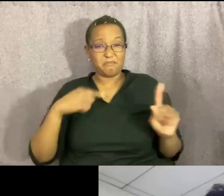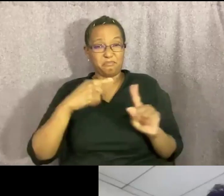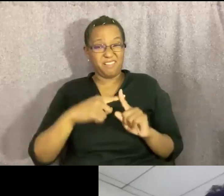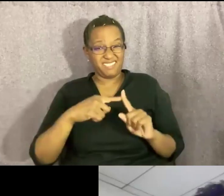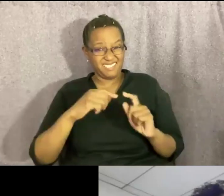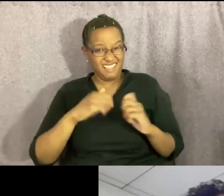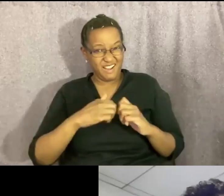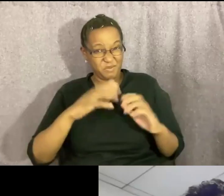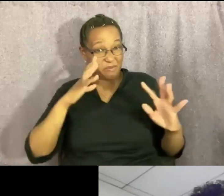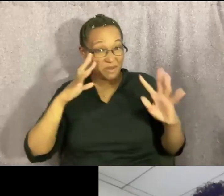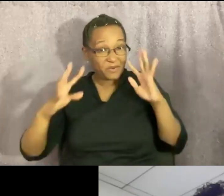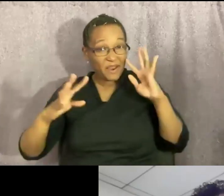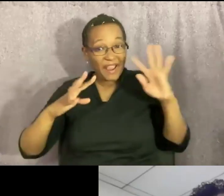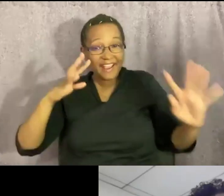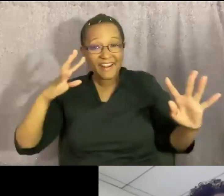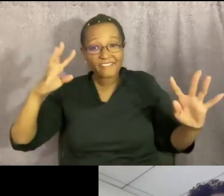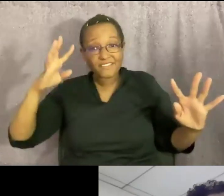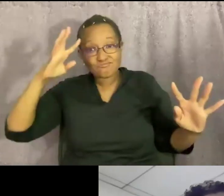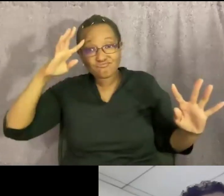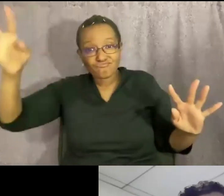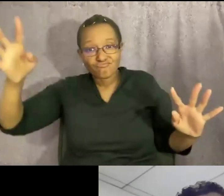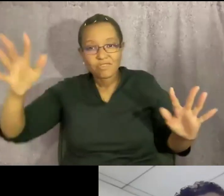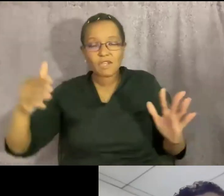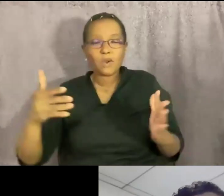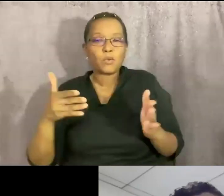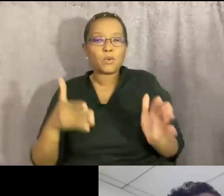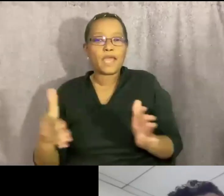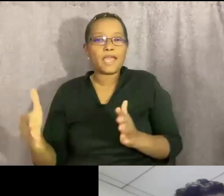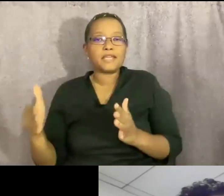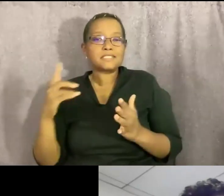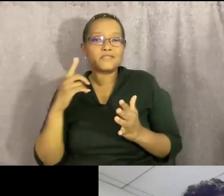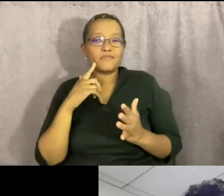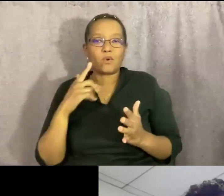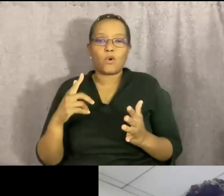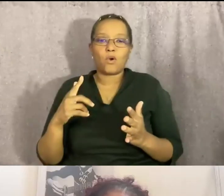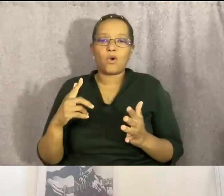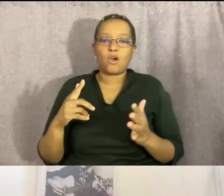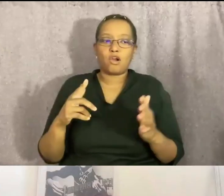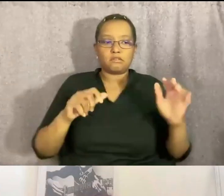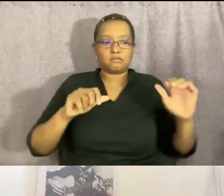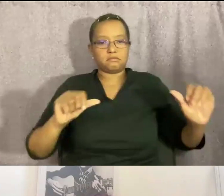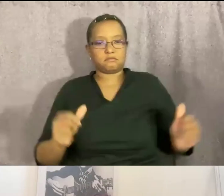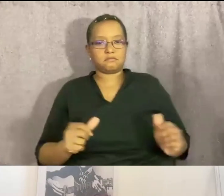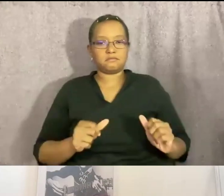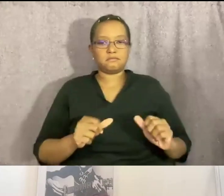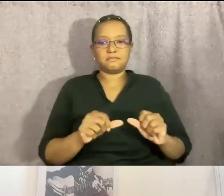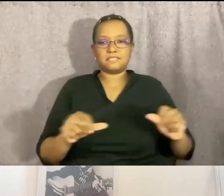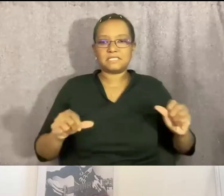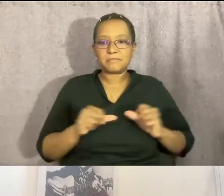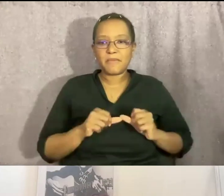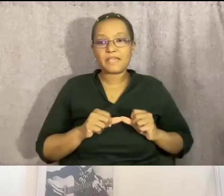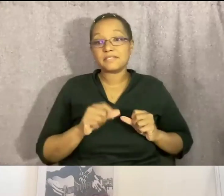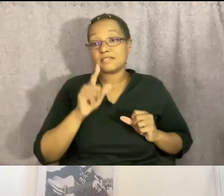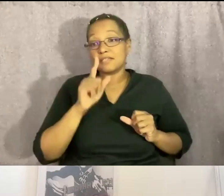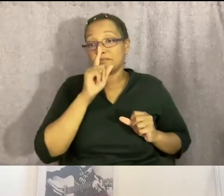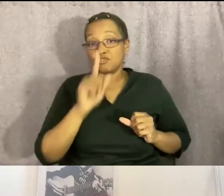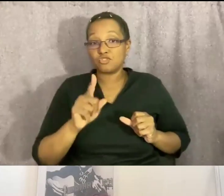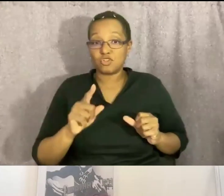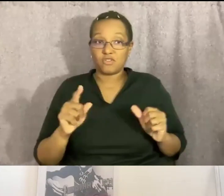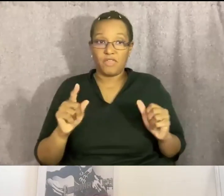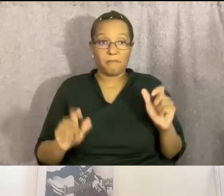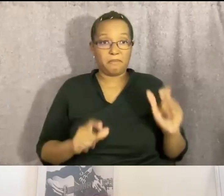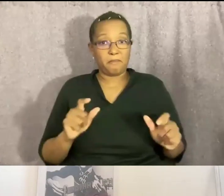When we center cross movement solidarity and cross disability solidarity to build stronger networked